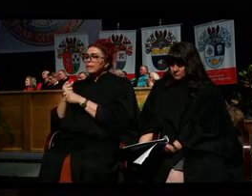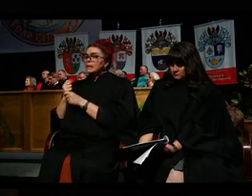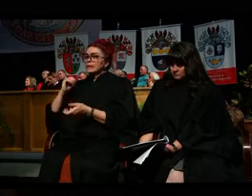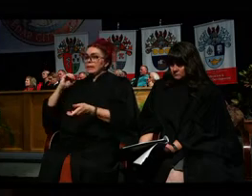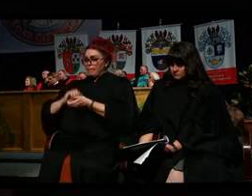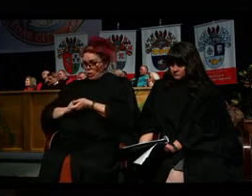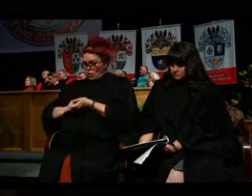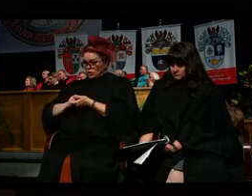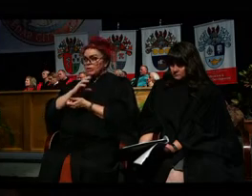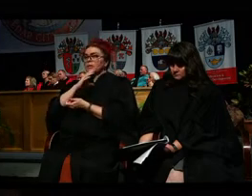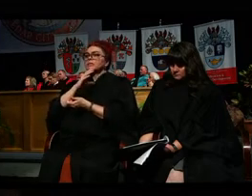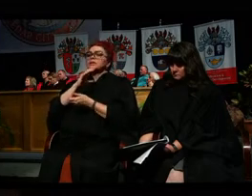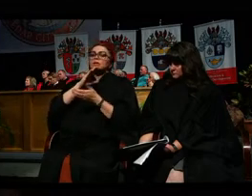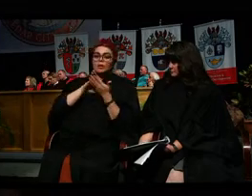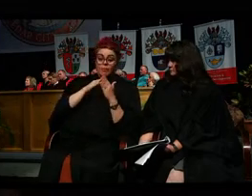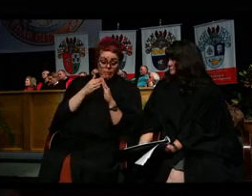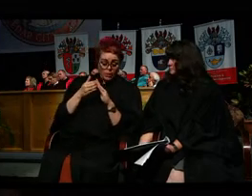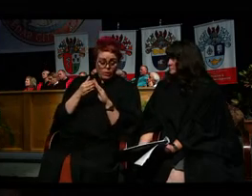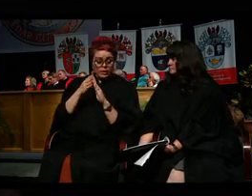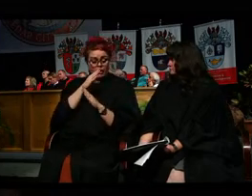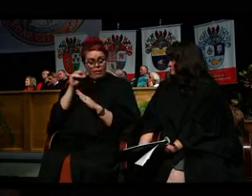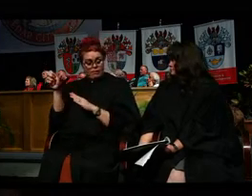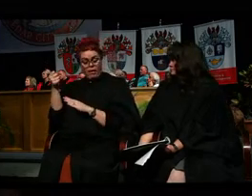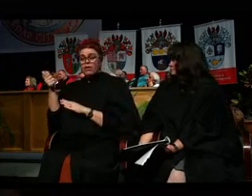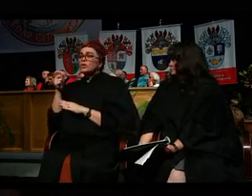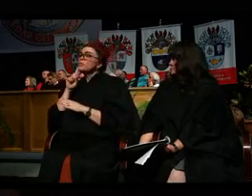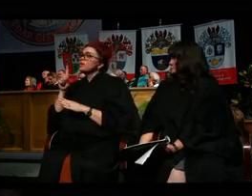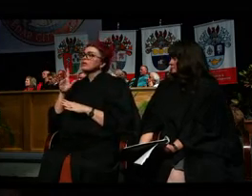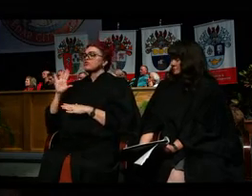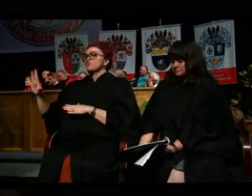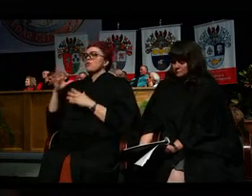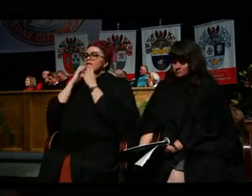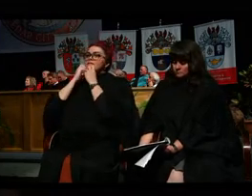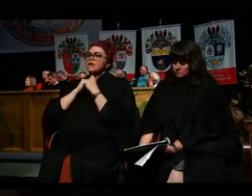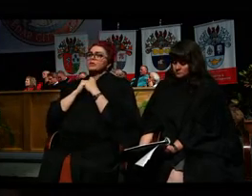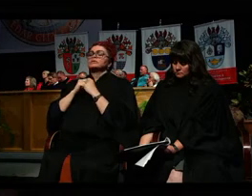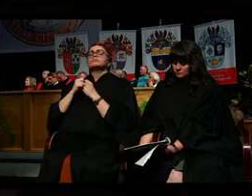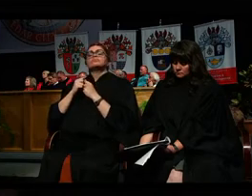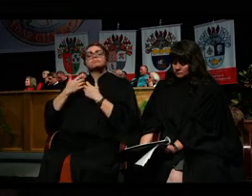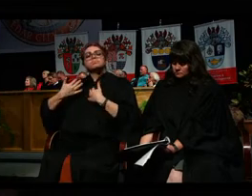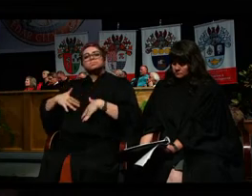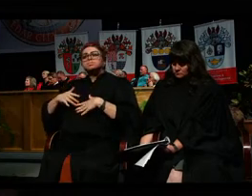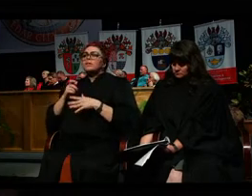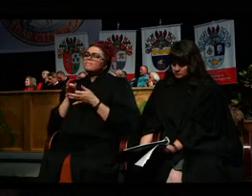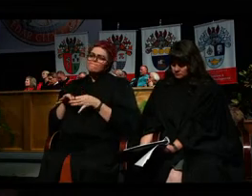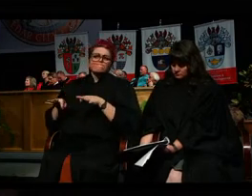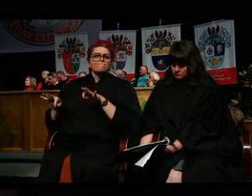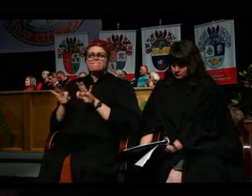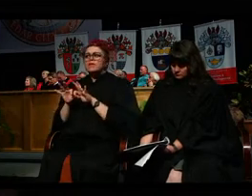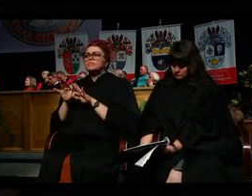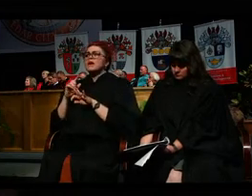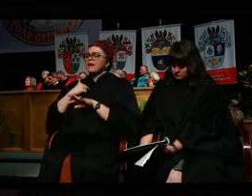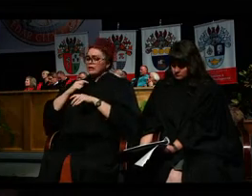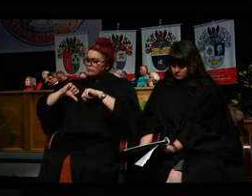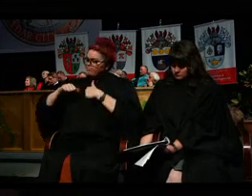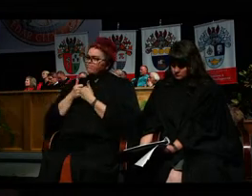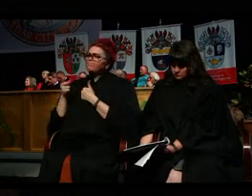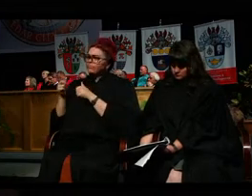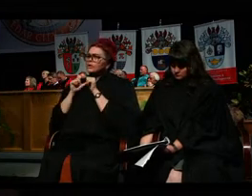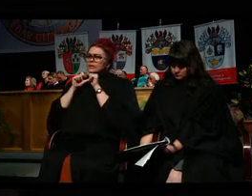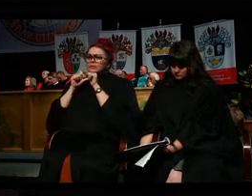community partnerships there? These values are critically important in higher education today, and I challenge you to continue